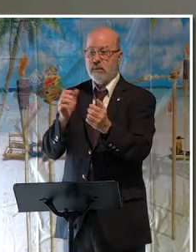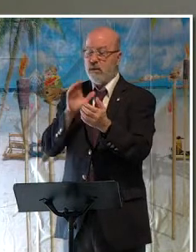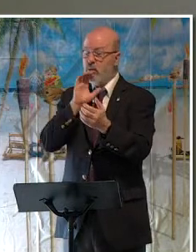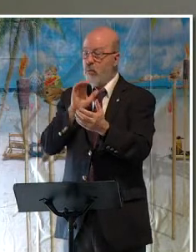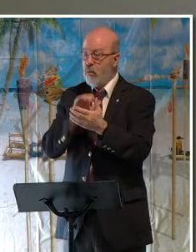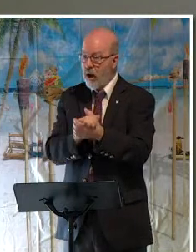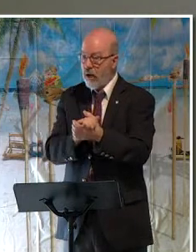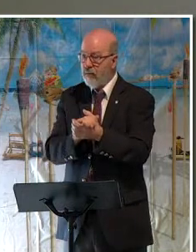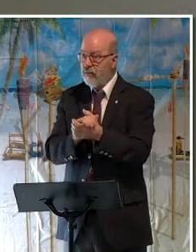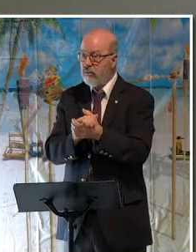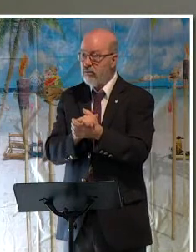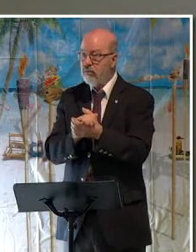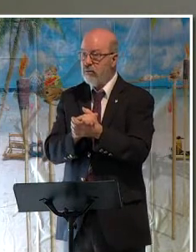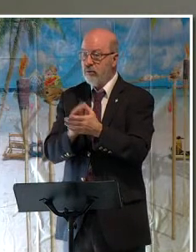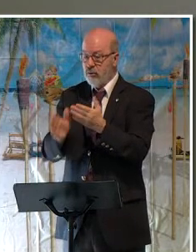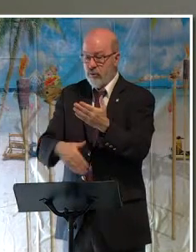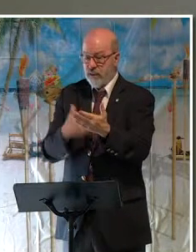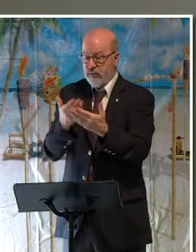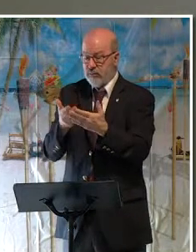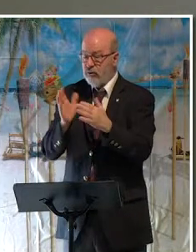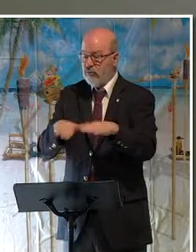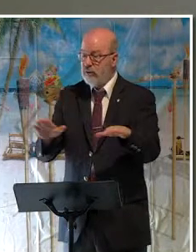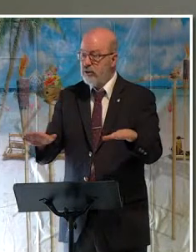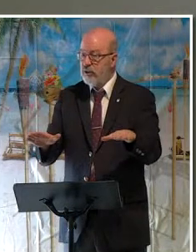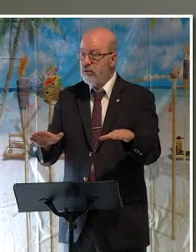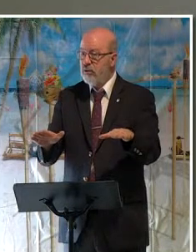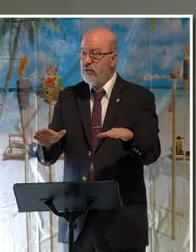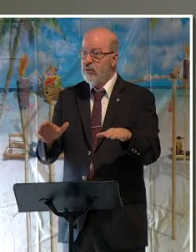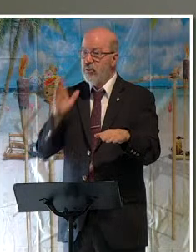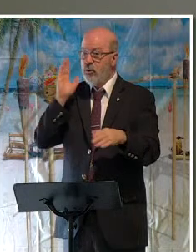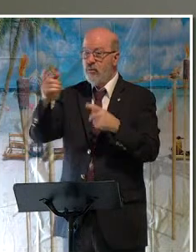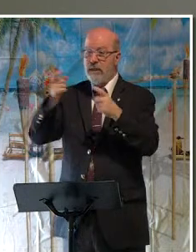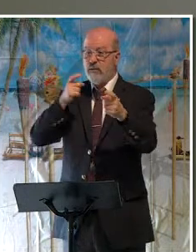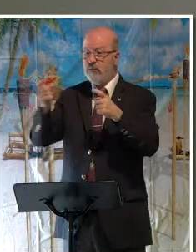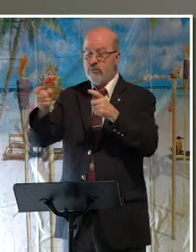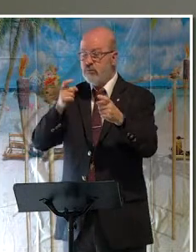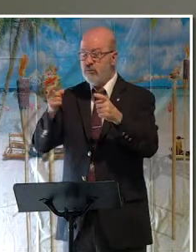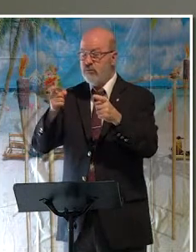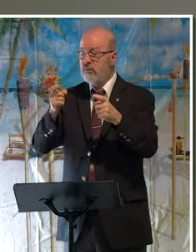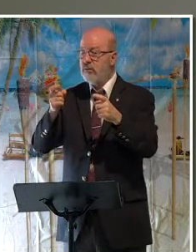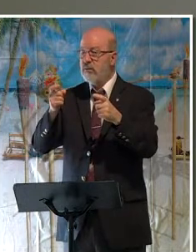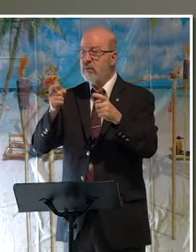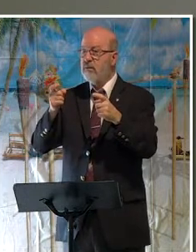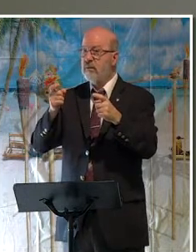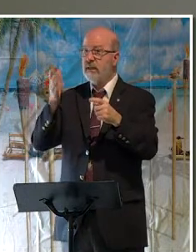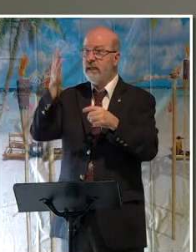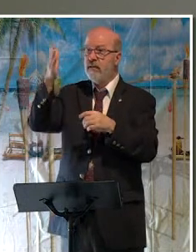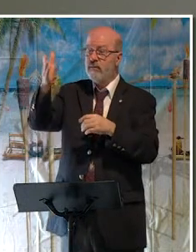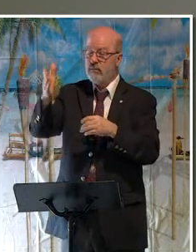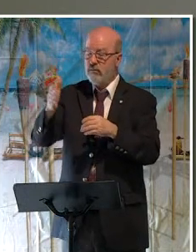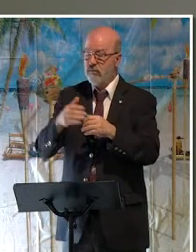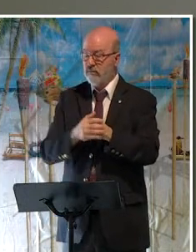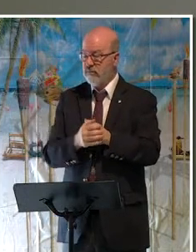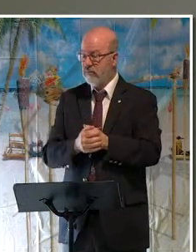wife who gives birth to the children who will rule and reign tomorrow.